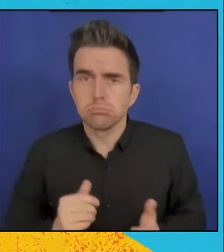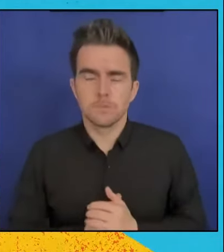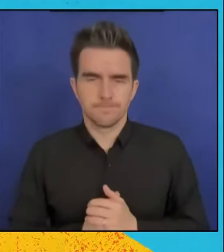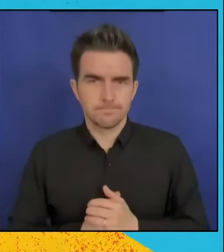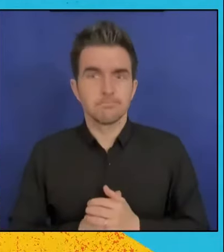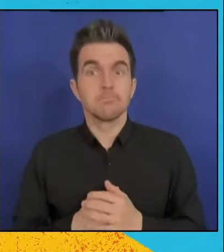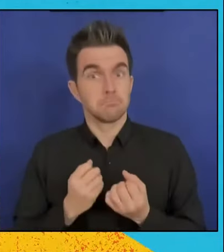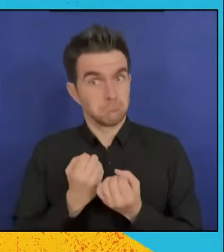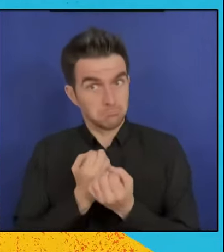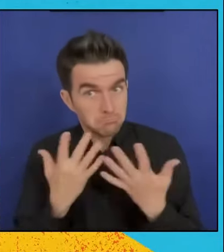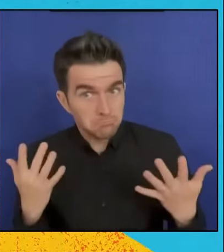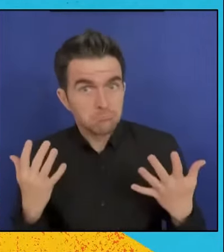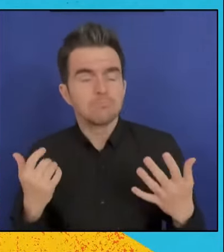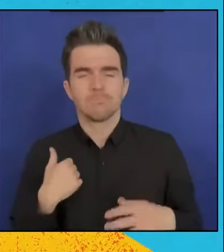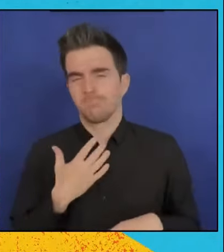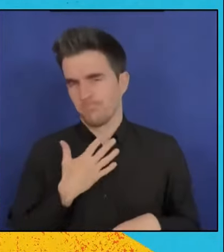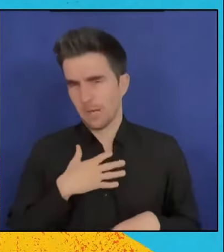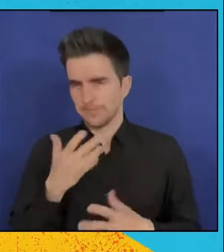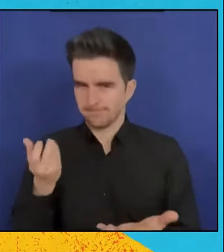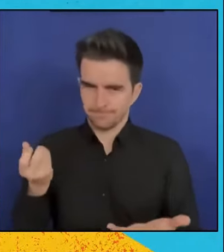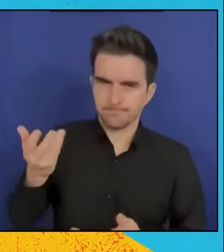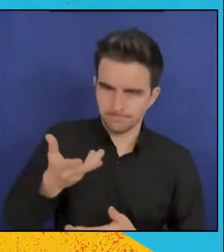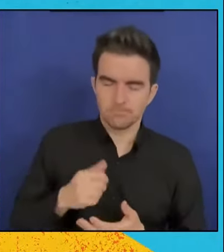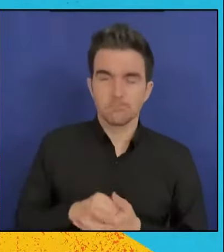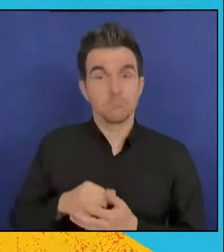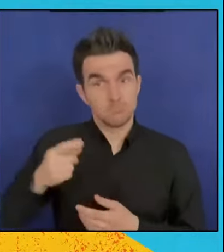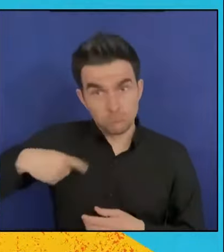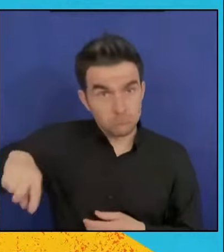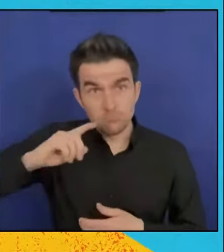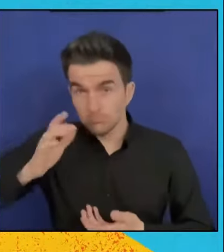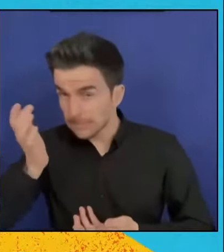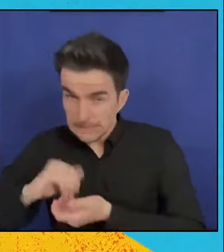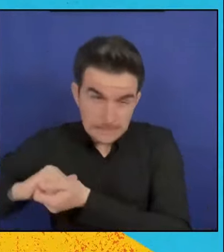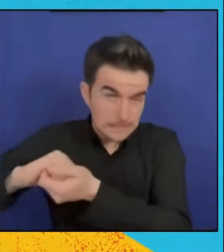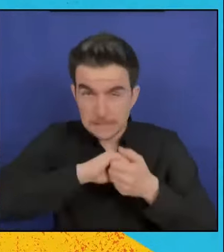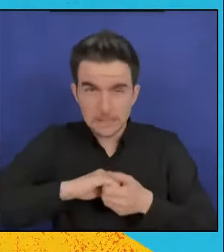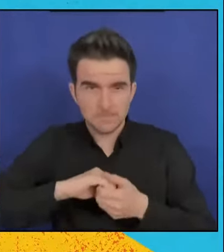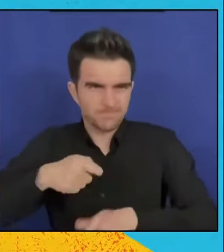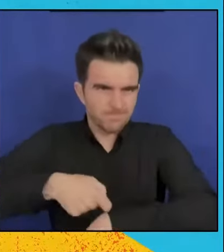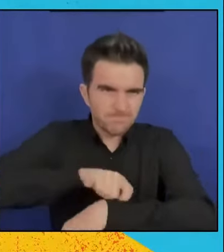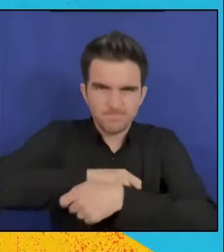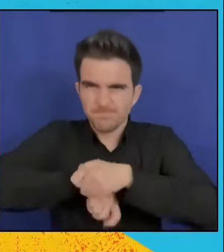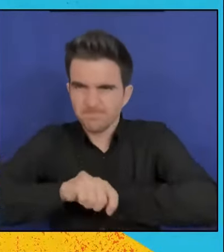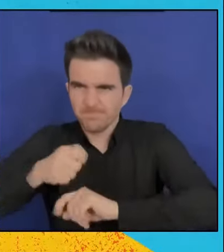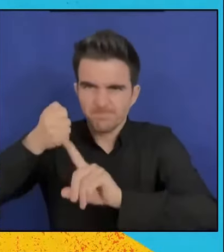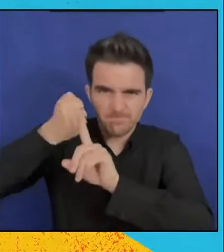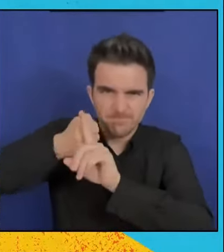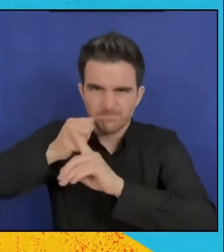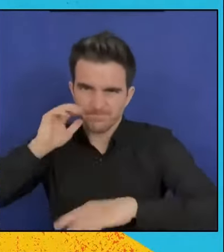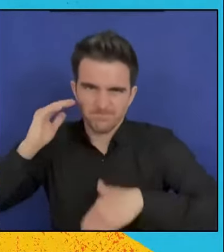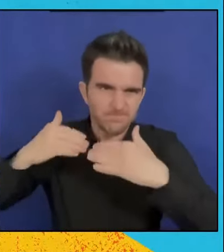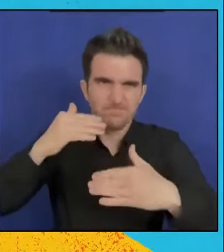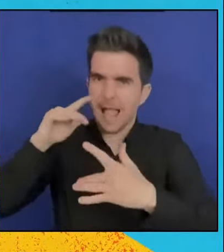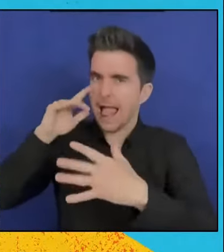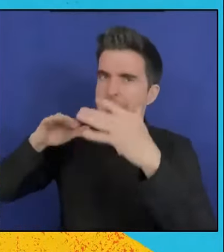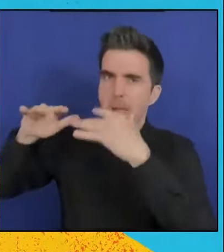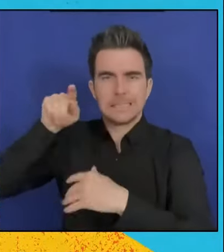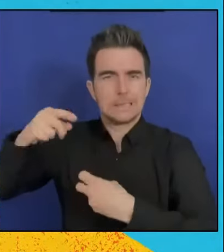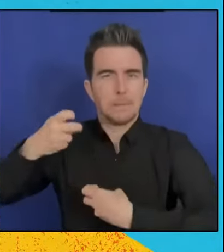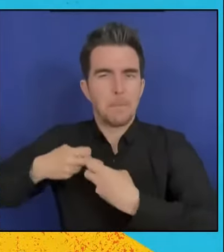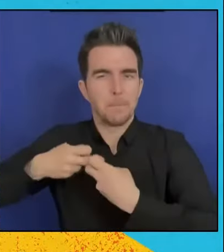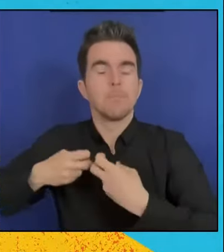all two hands together up? That we want to fight against climate crisis. When I say no